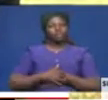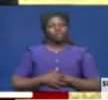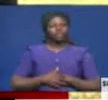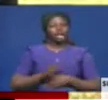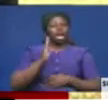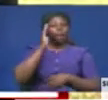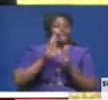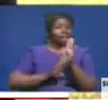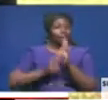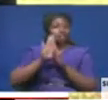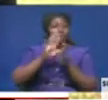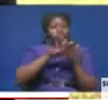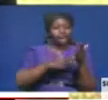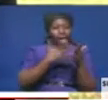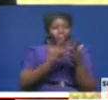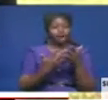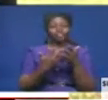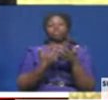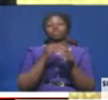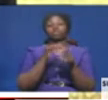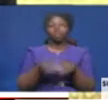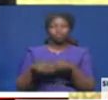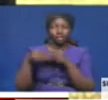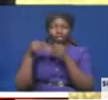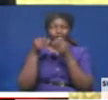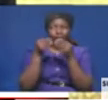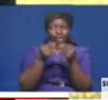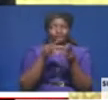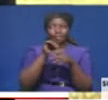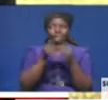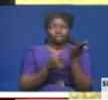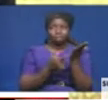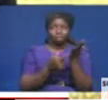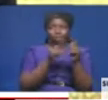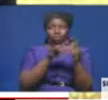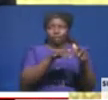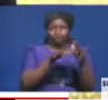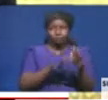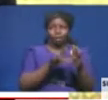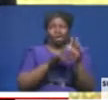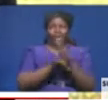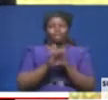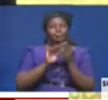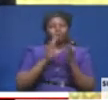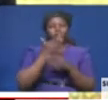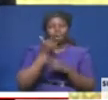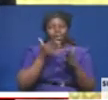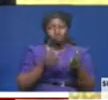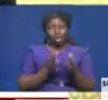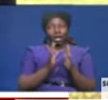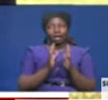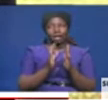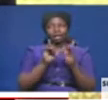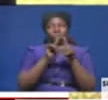a framework of actually delivering these technologies to farmers in the most efficient way,